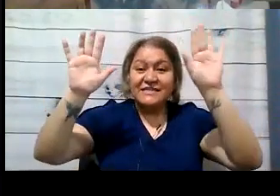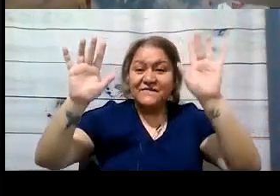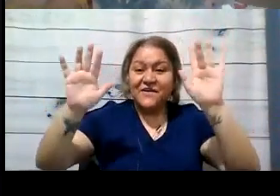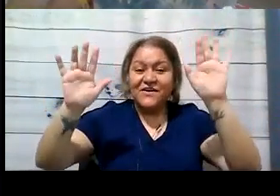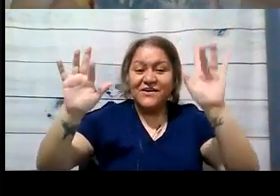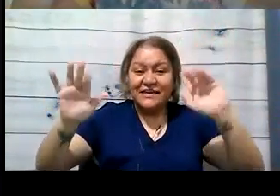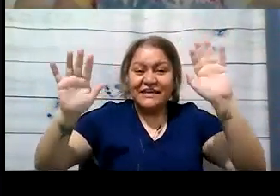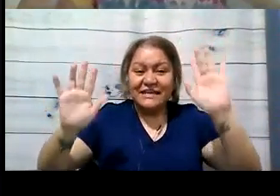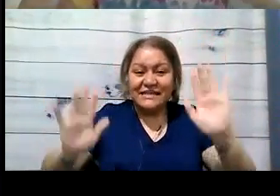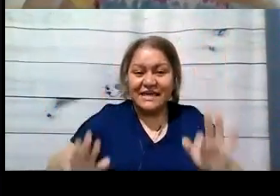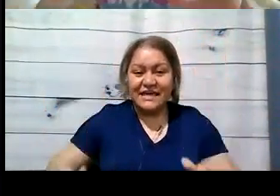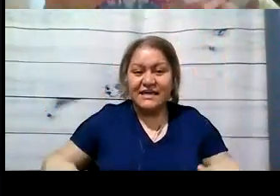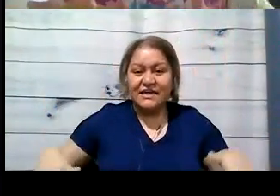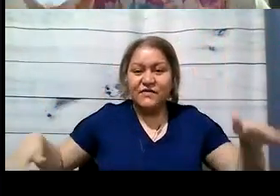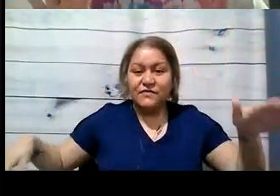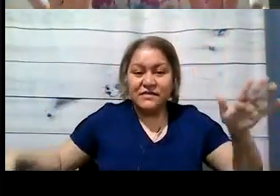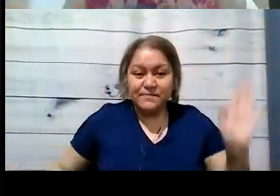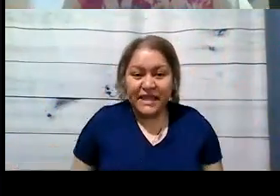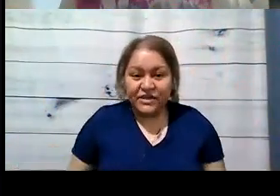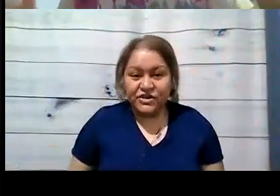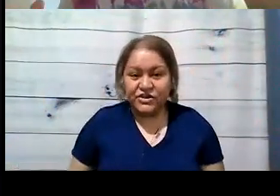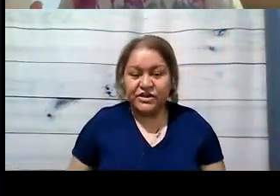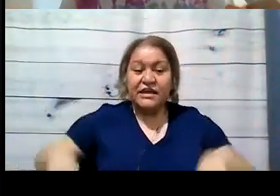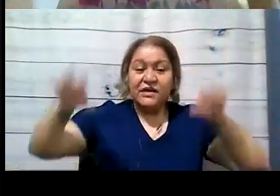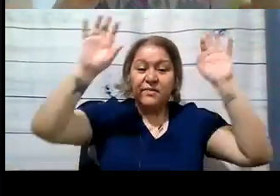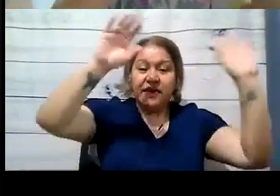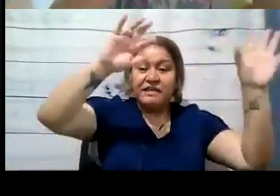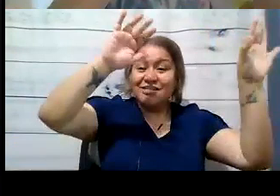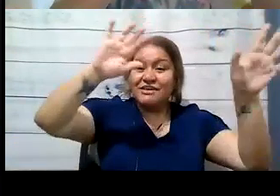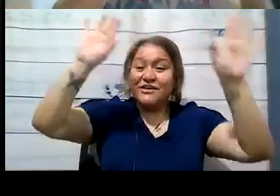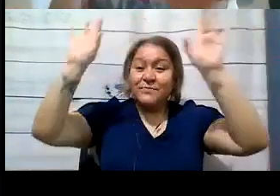Rain is falling down, splash.